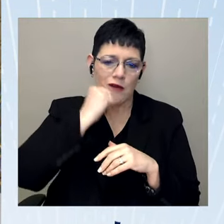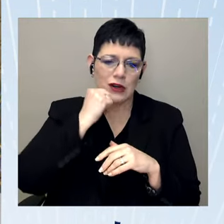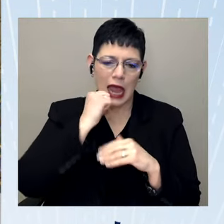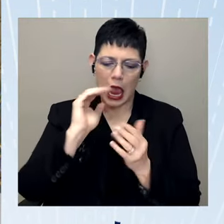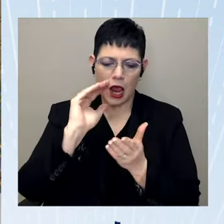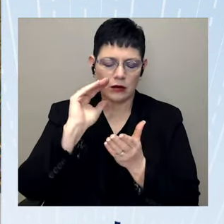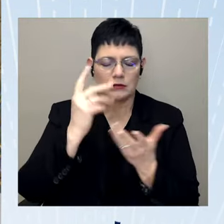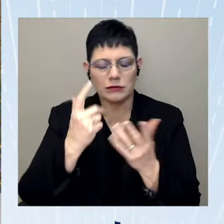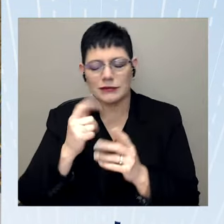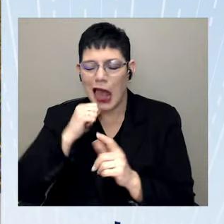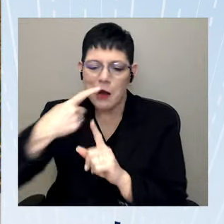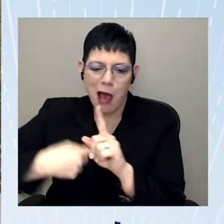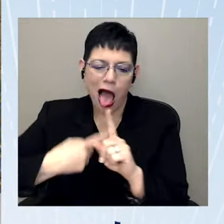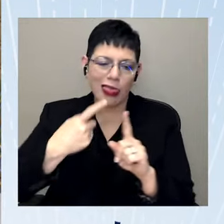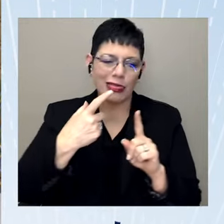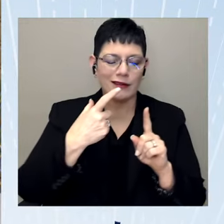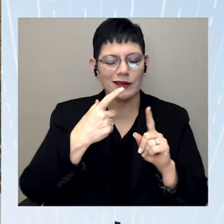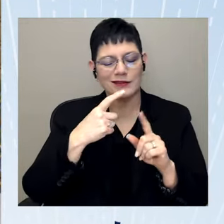difference.